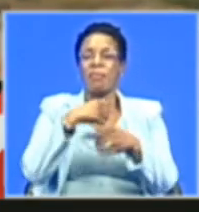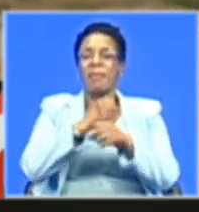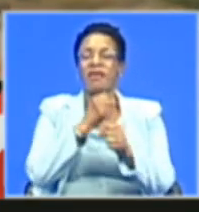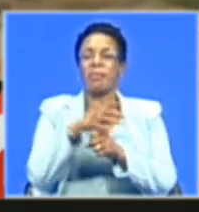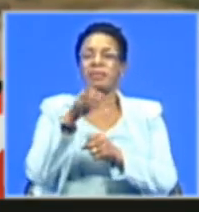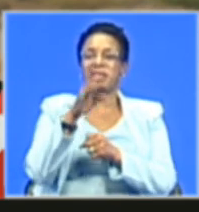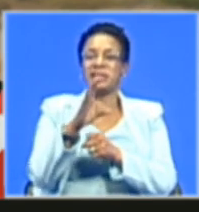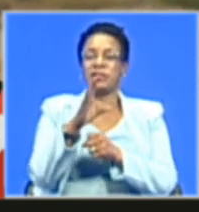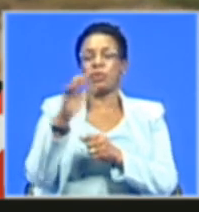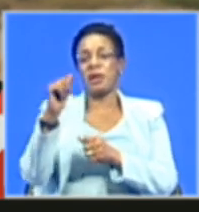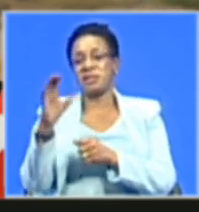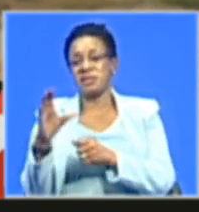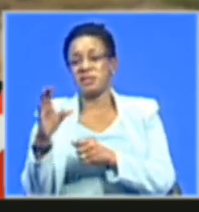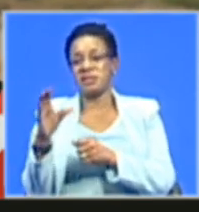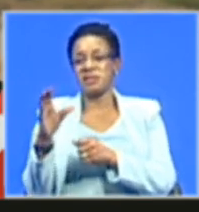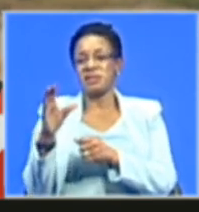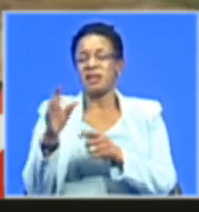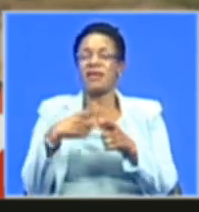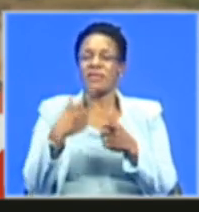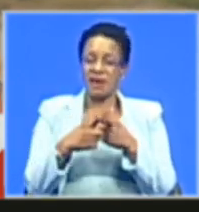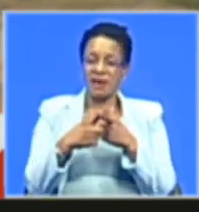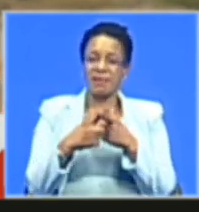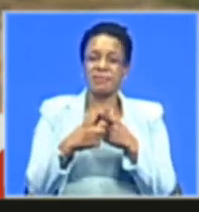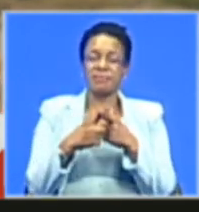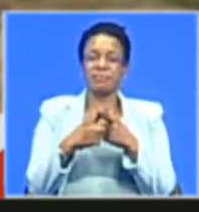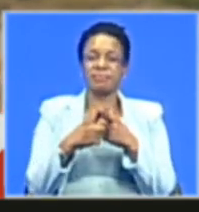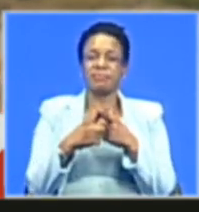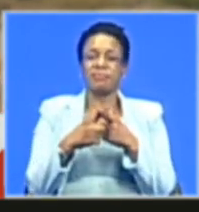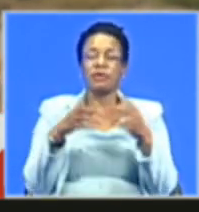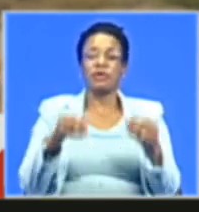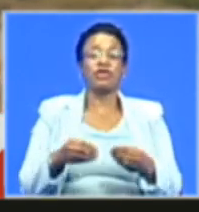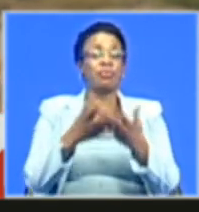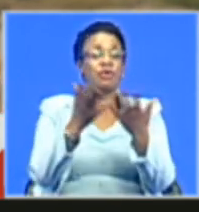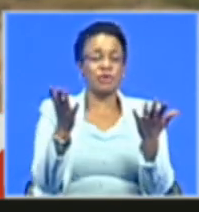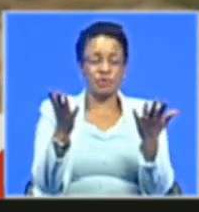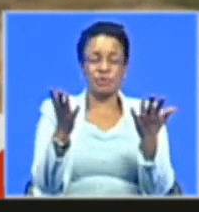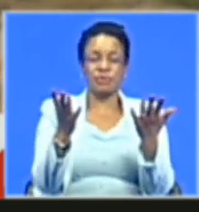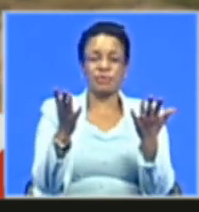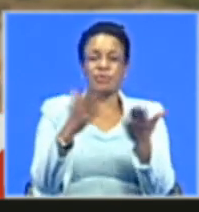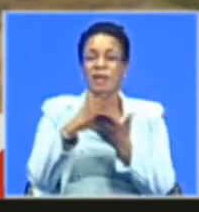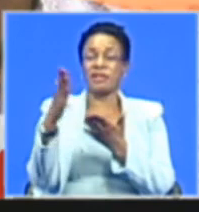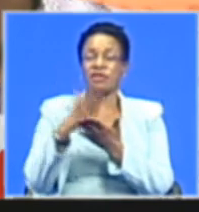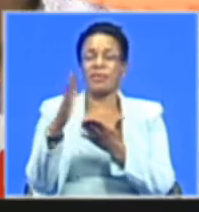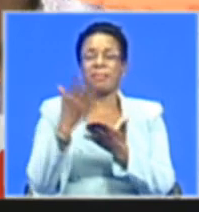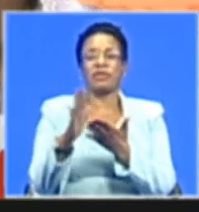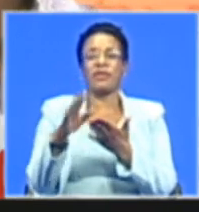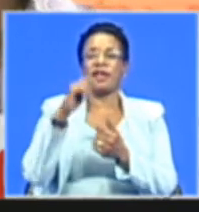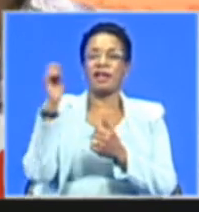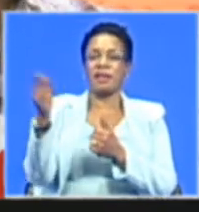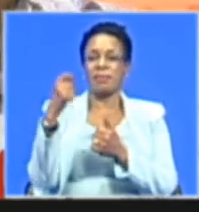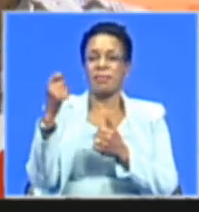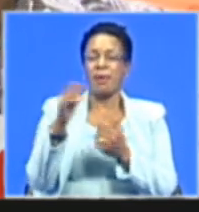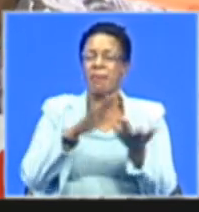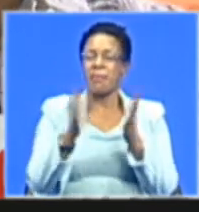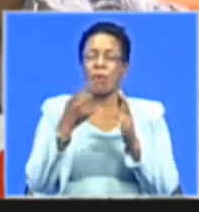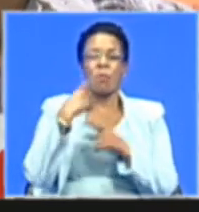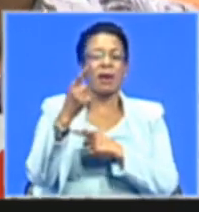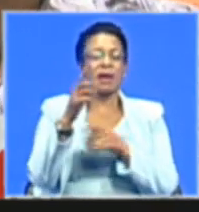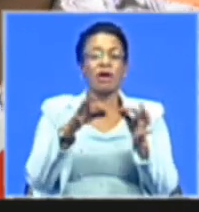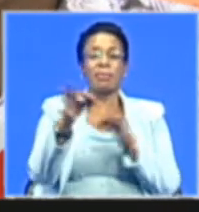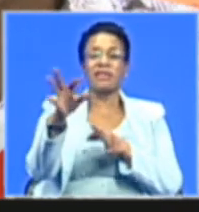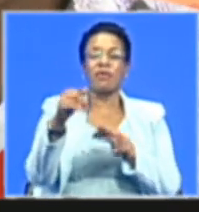to AC, ready for distribution now to the rest of the part of Kenya. About 100 kilometers from Nanyuki